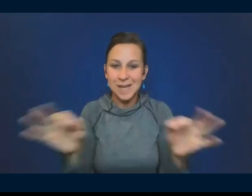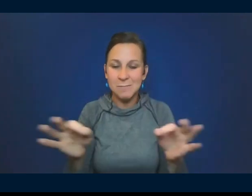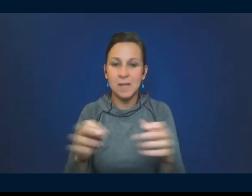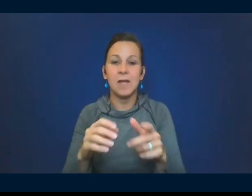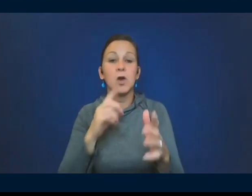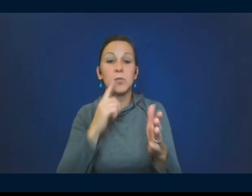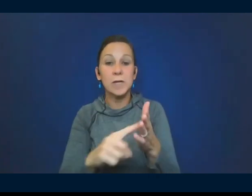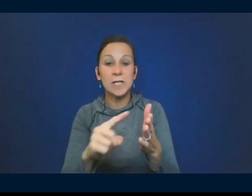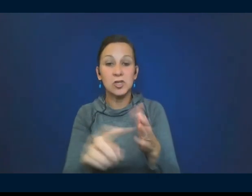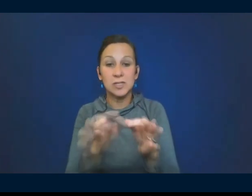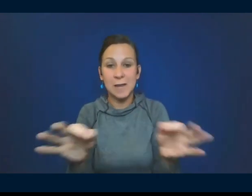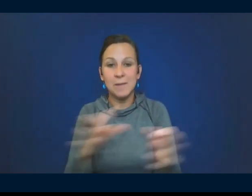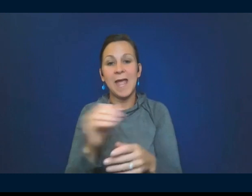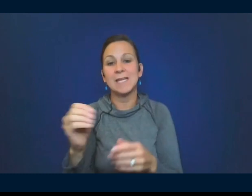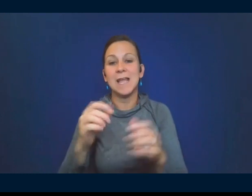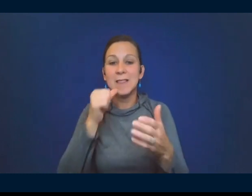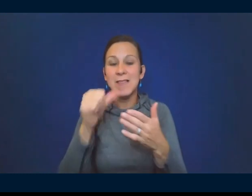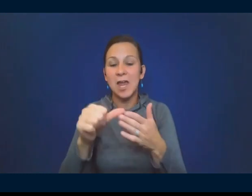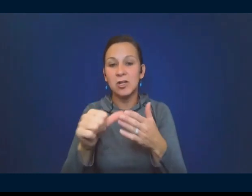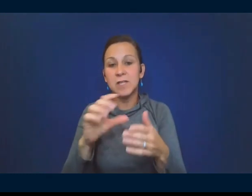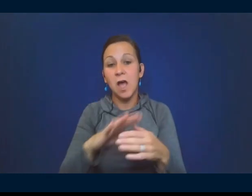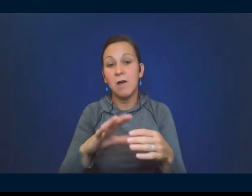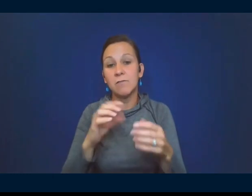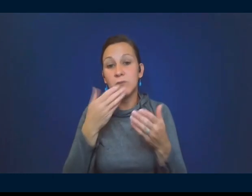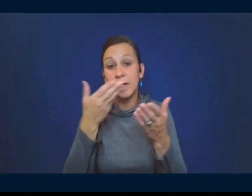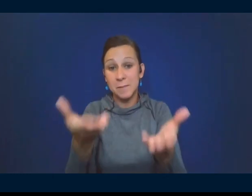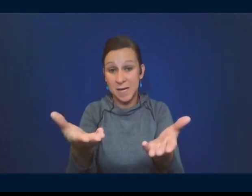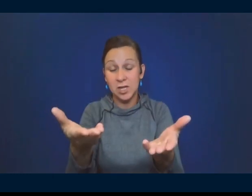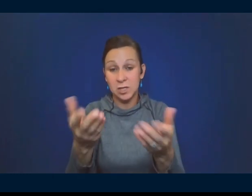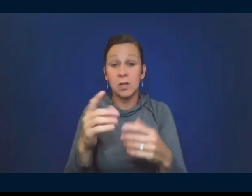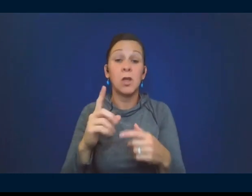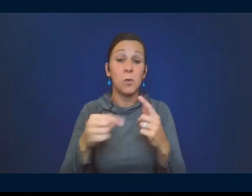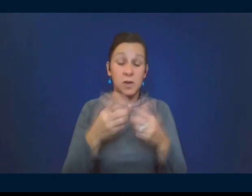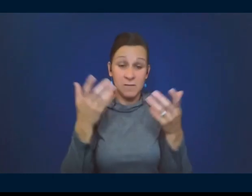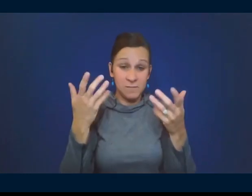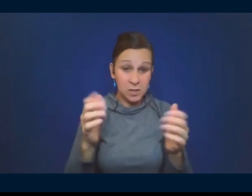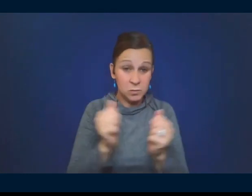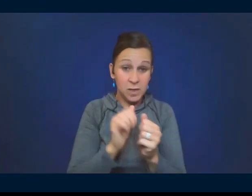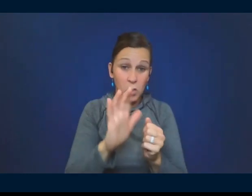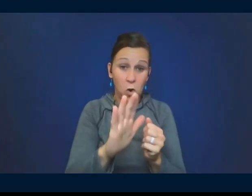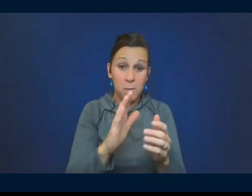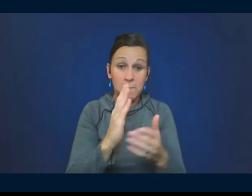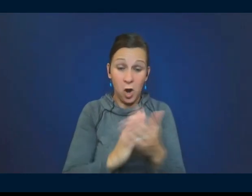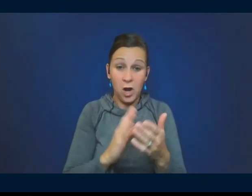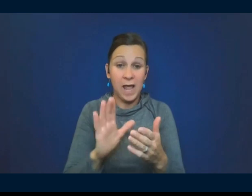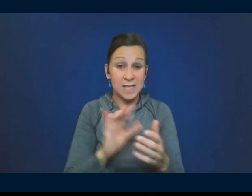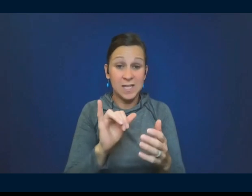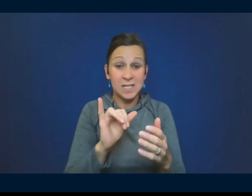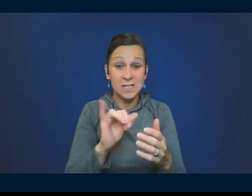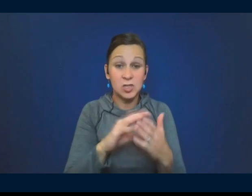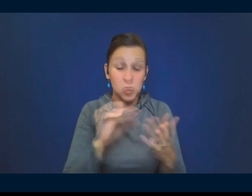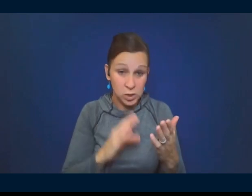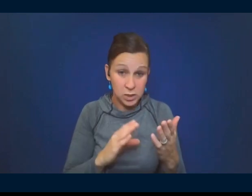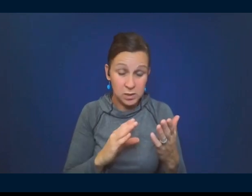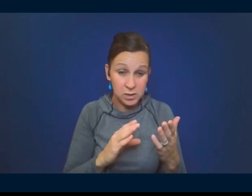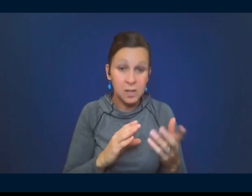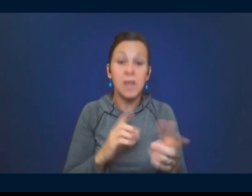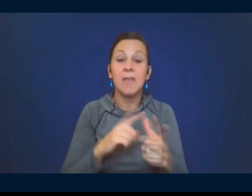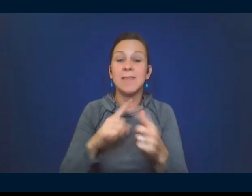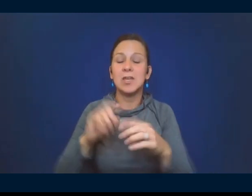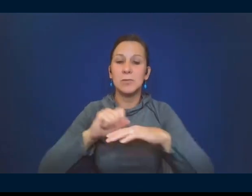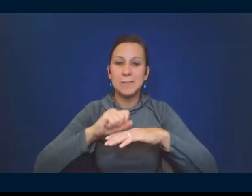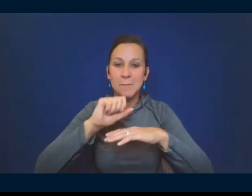recommendation. And once when the student is done with their part, they would submit